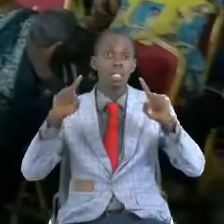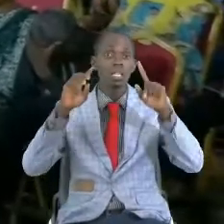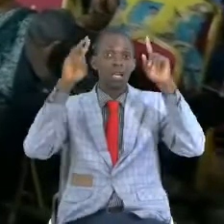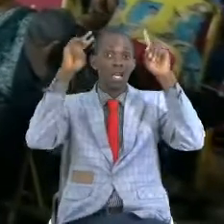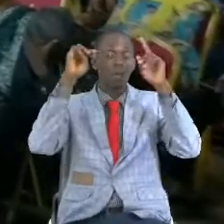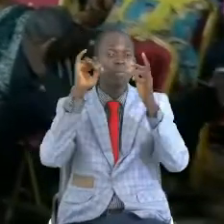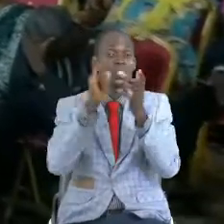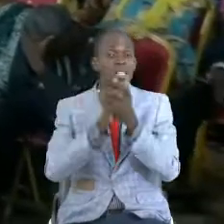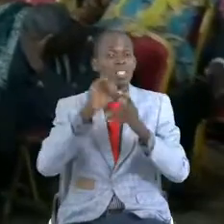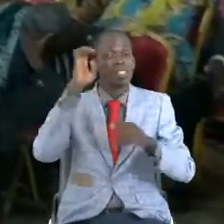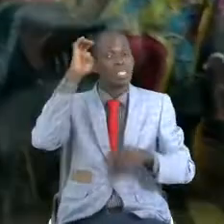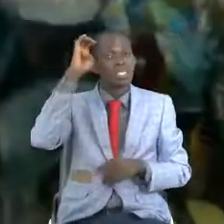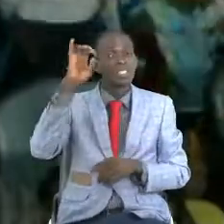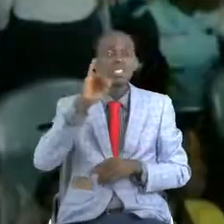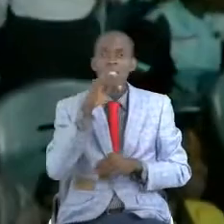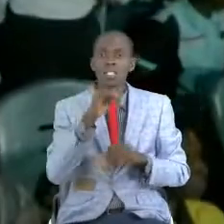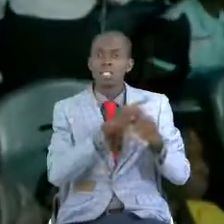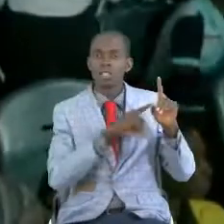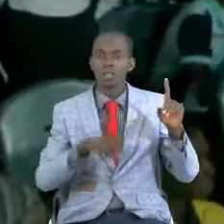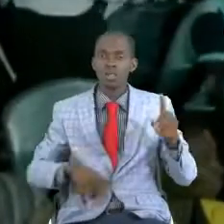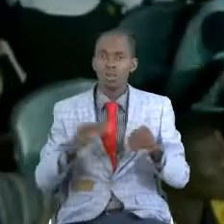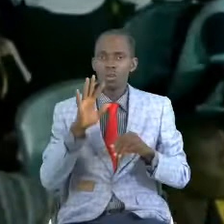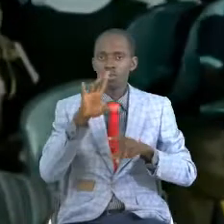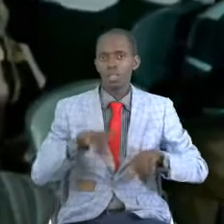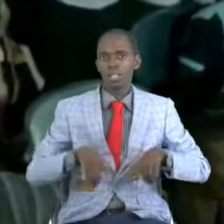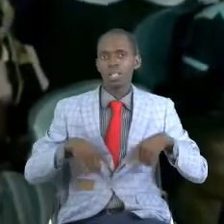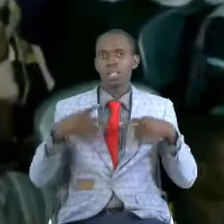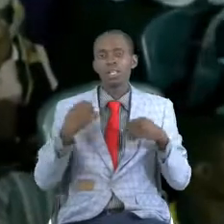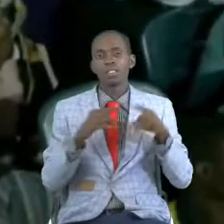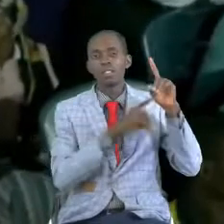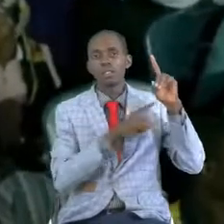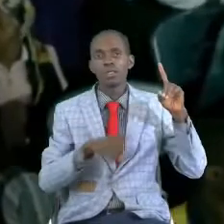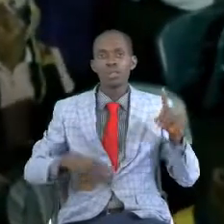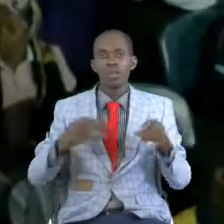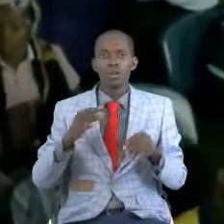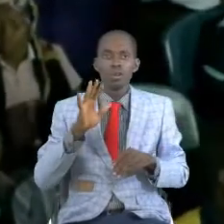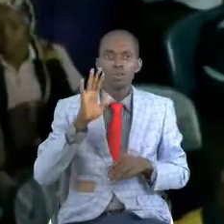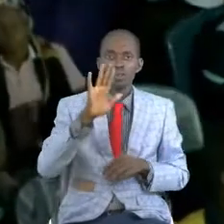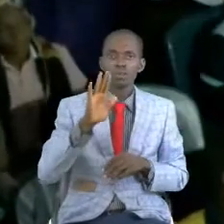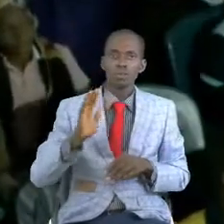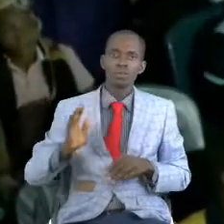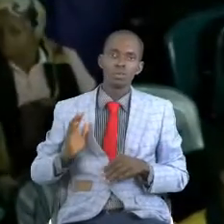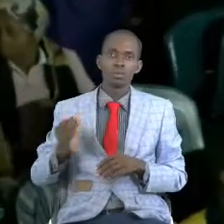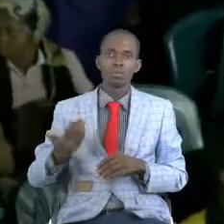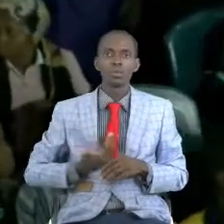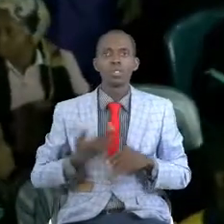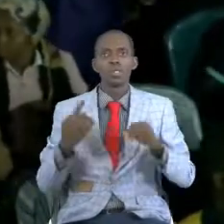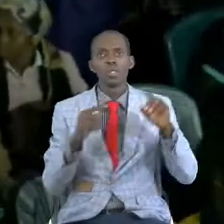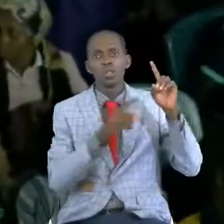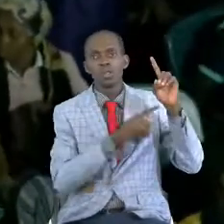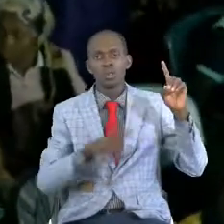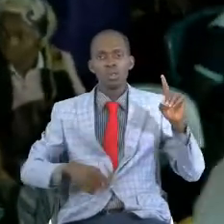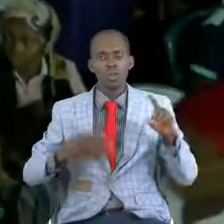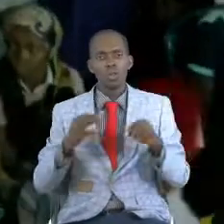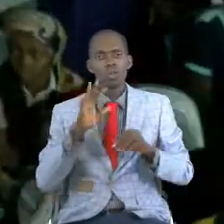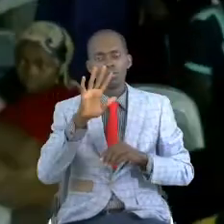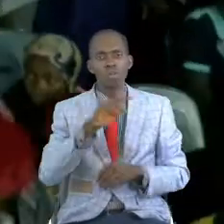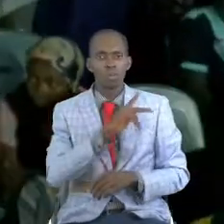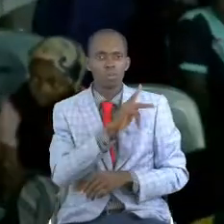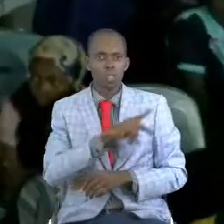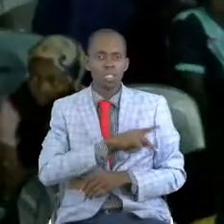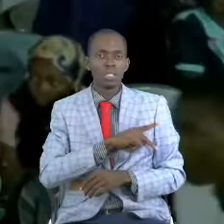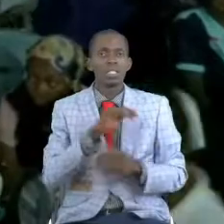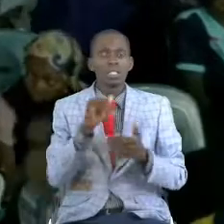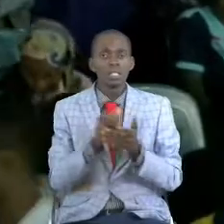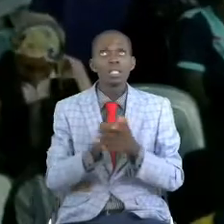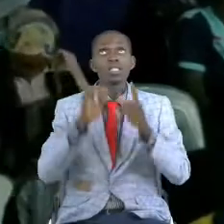of your life and the Lord of your soul. He's the Lord of your personality, that he will continue to